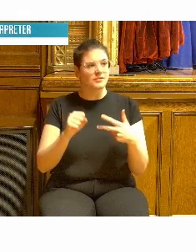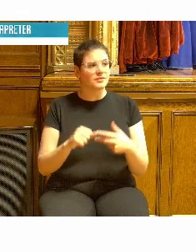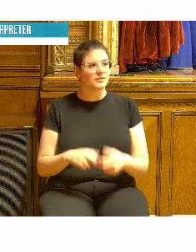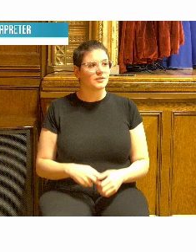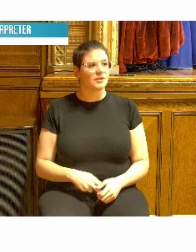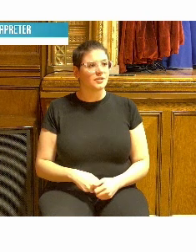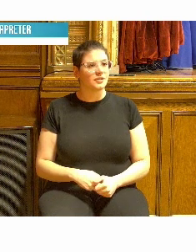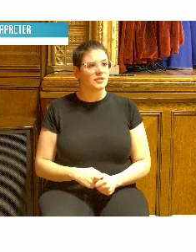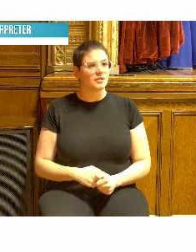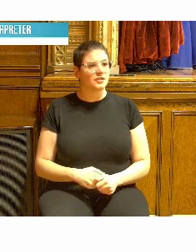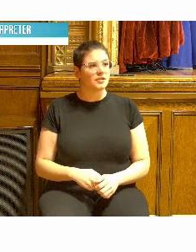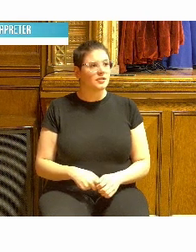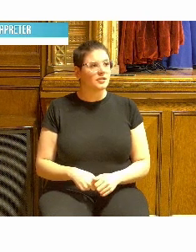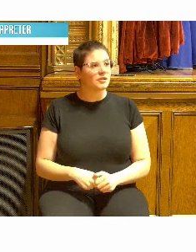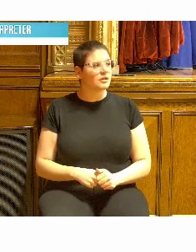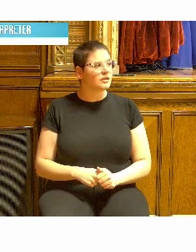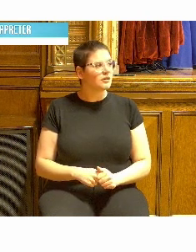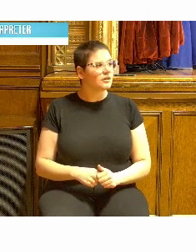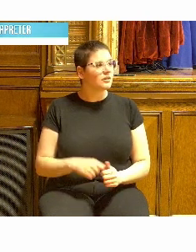doing?